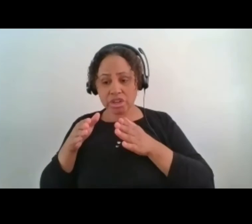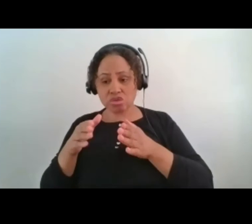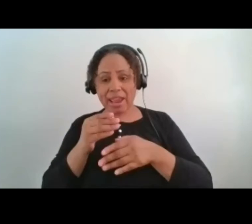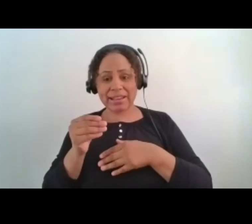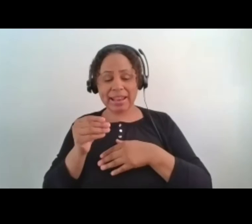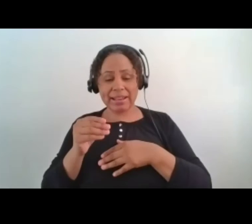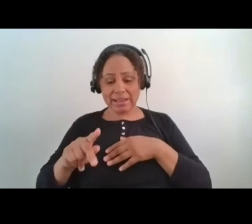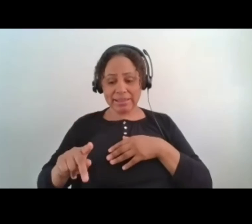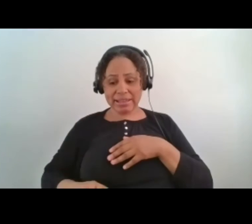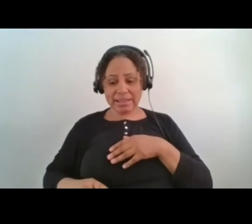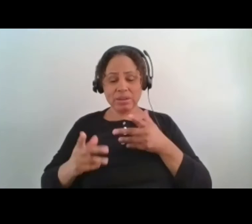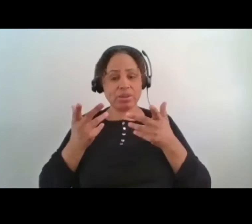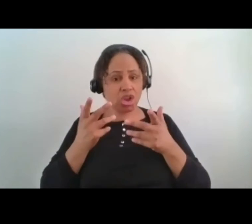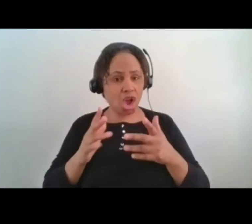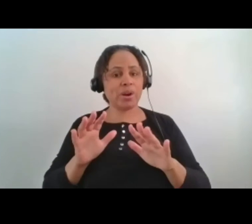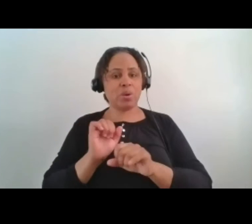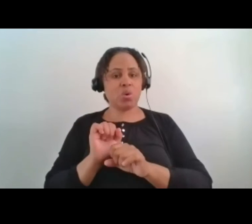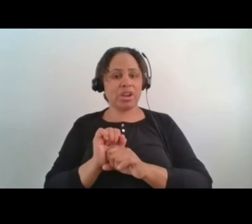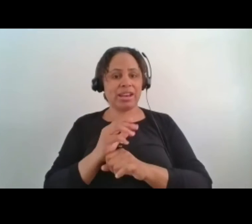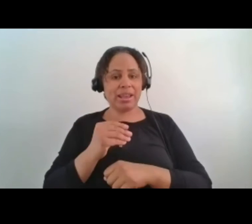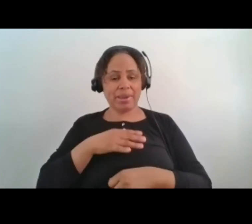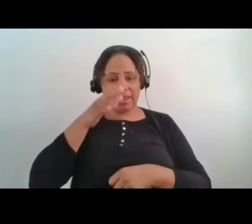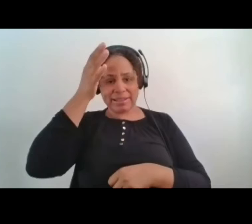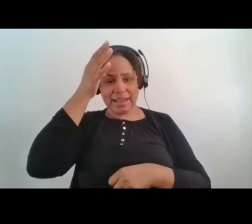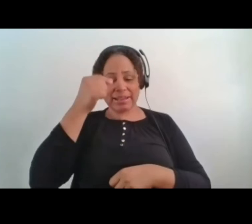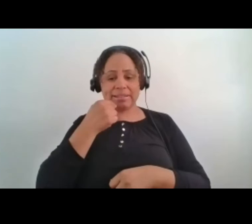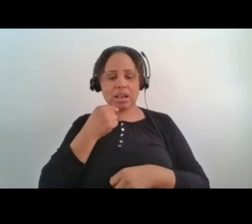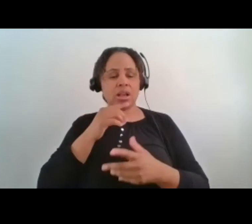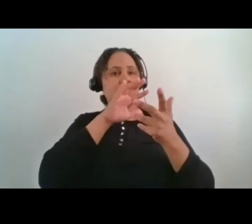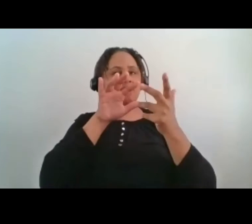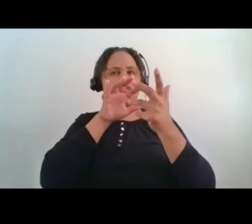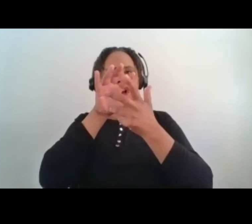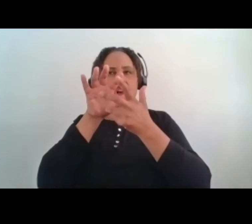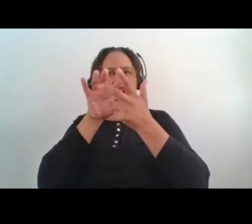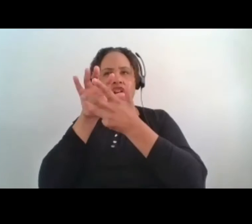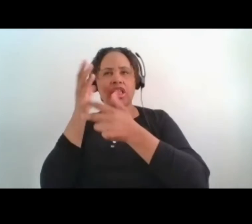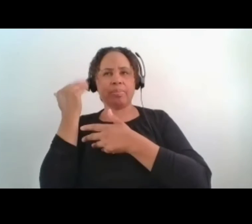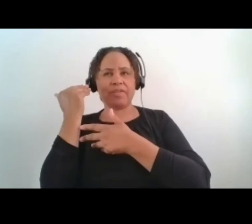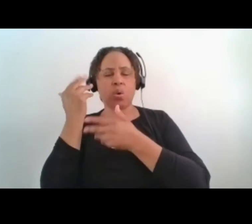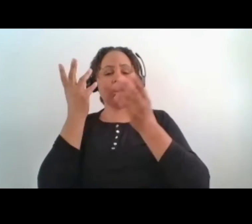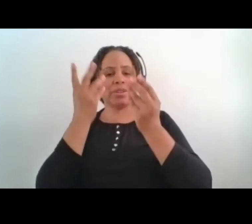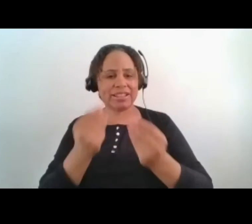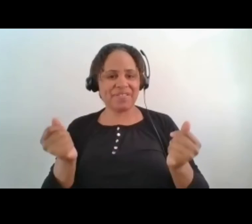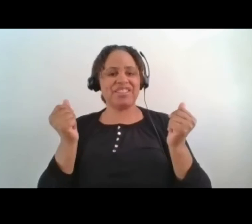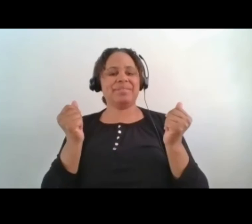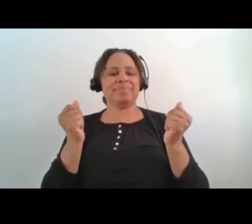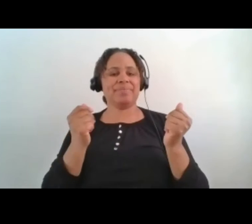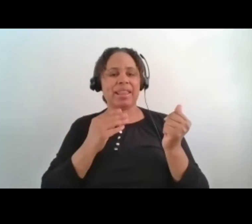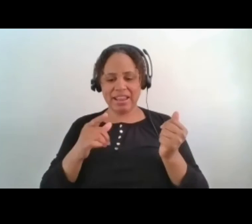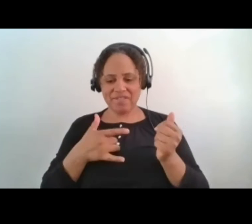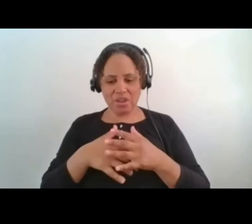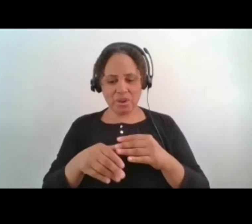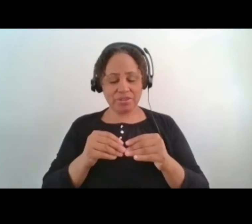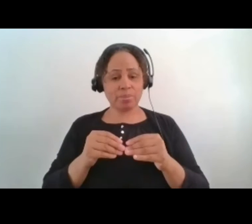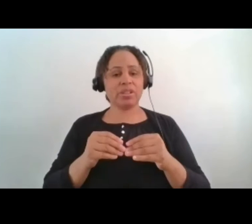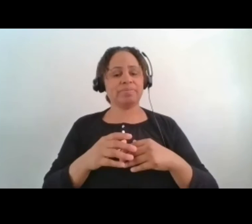that was around him was lifted, and he felt comfortable again. And alhamdulillah, it's been 6 years since then. Alhamdulillah,